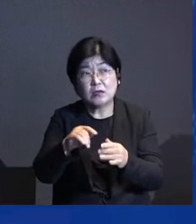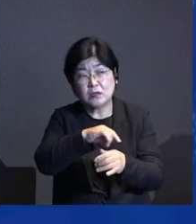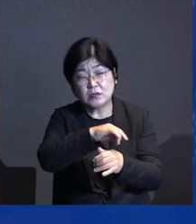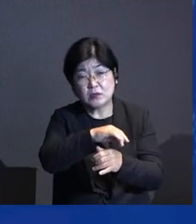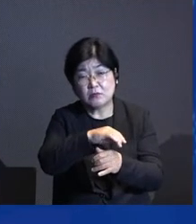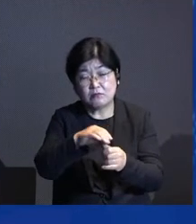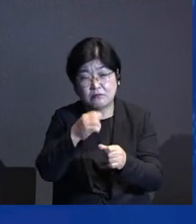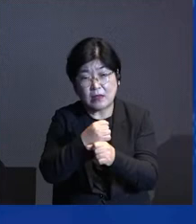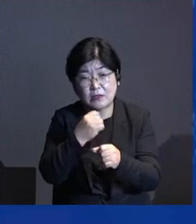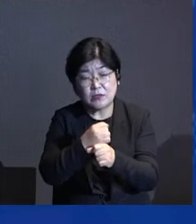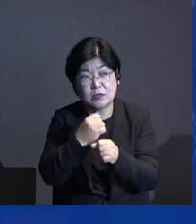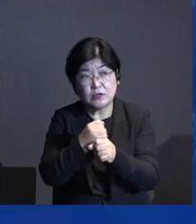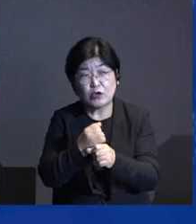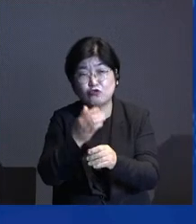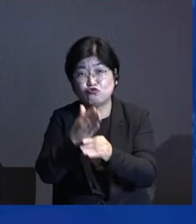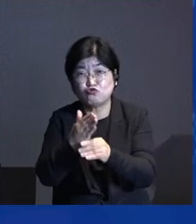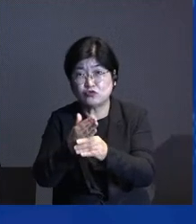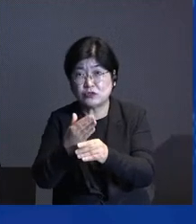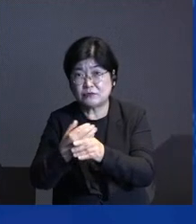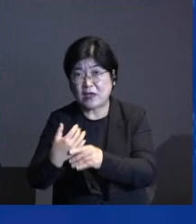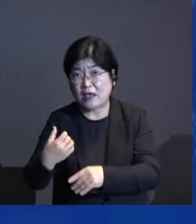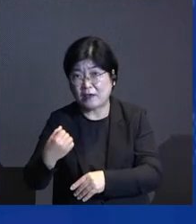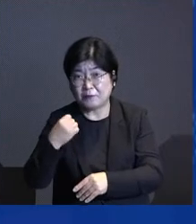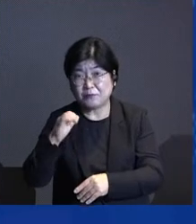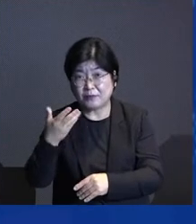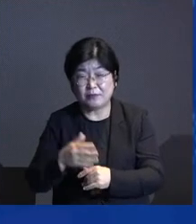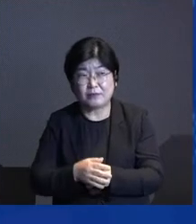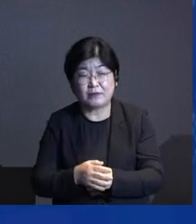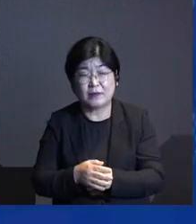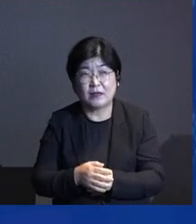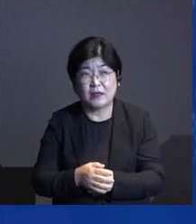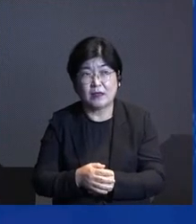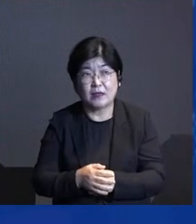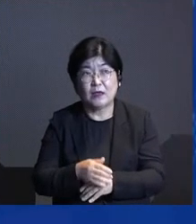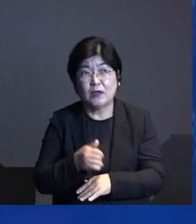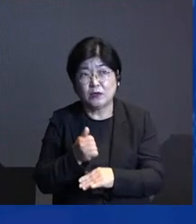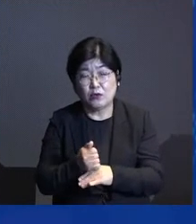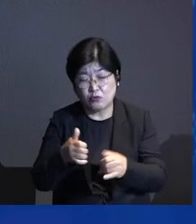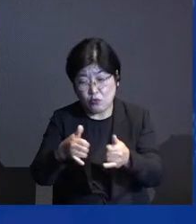and be decided by the communities to best fit with their needs.